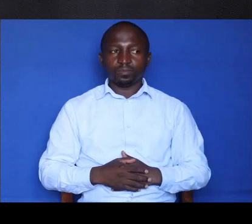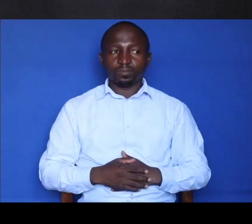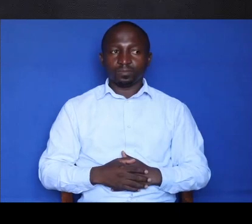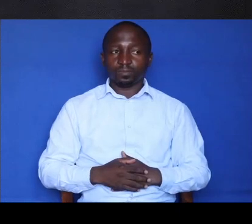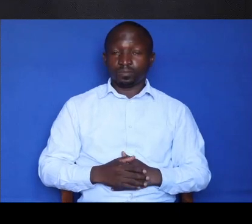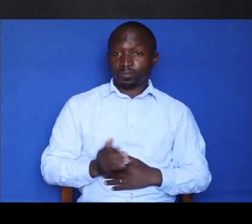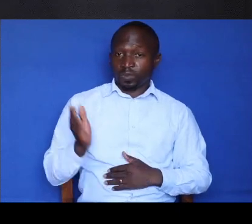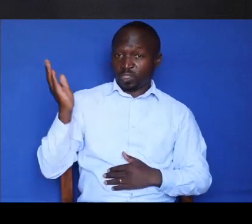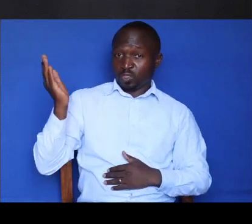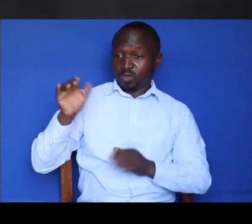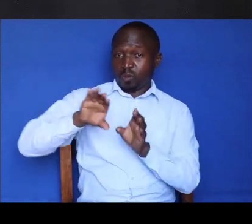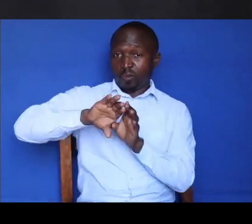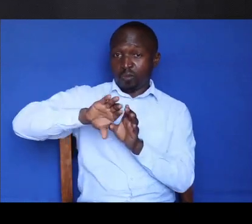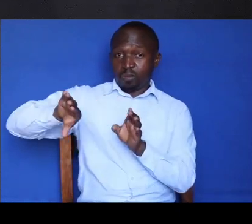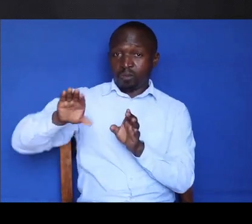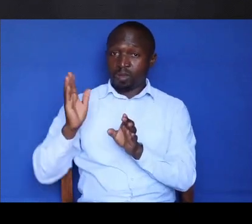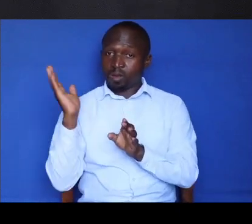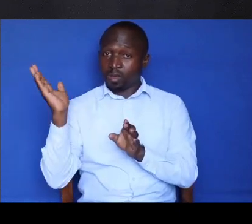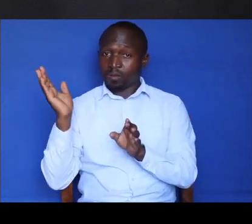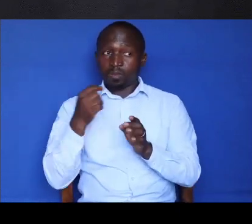So this is what we used to say,